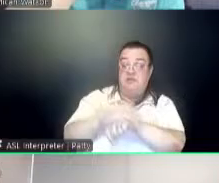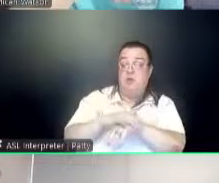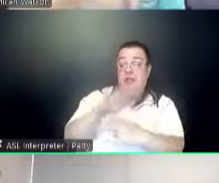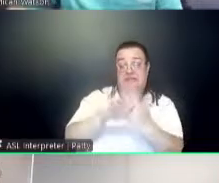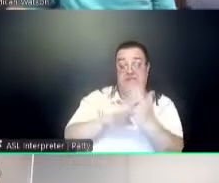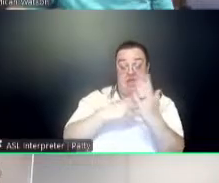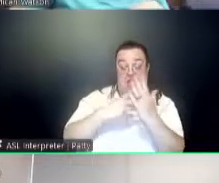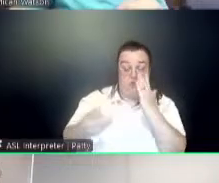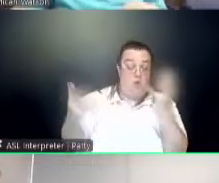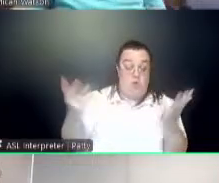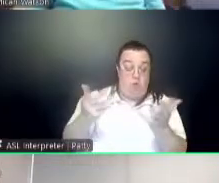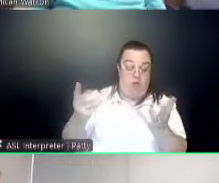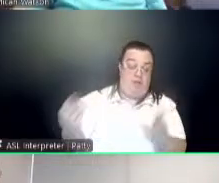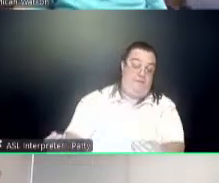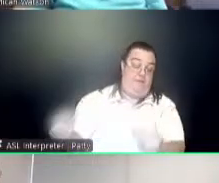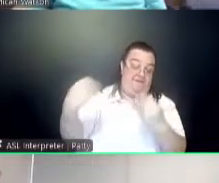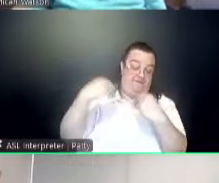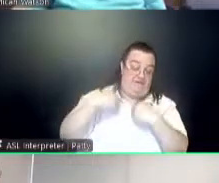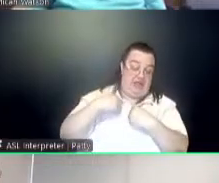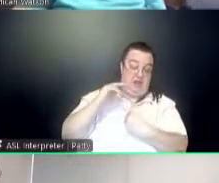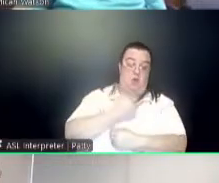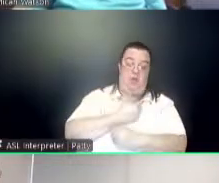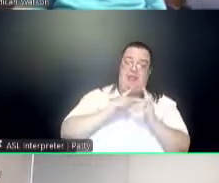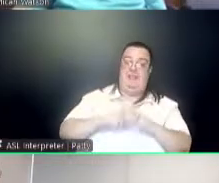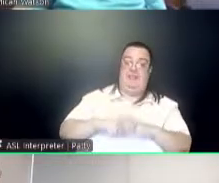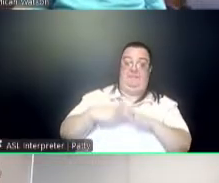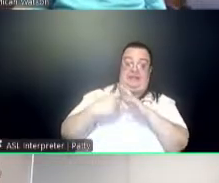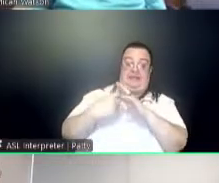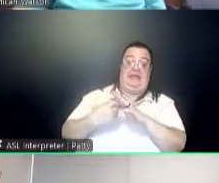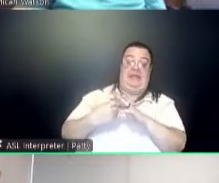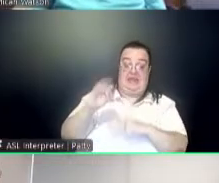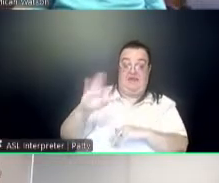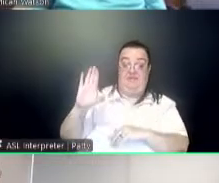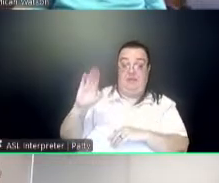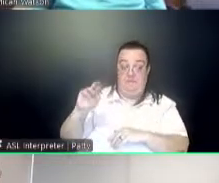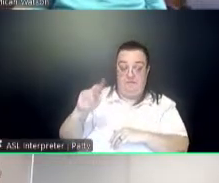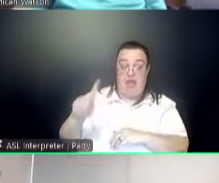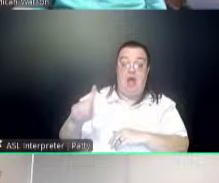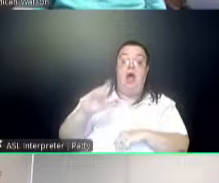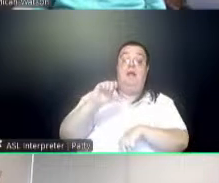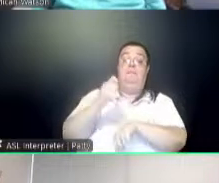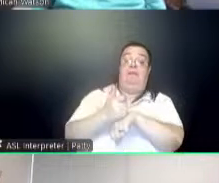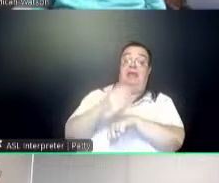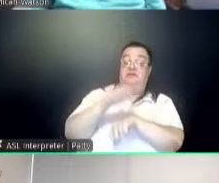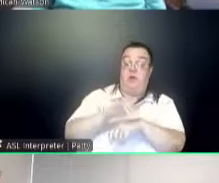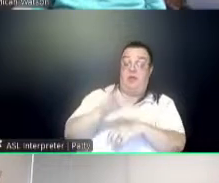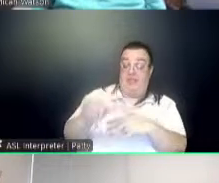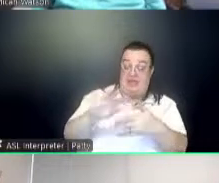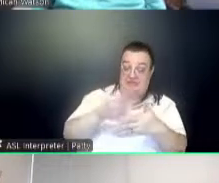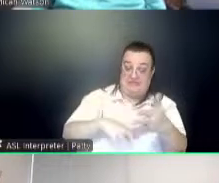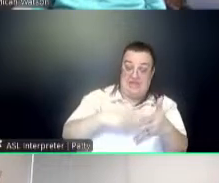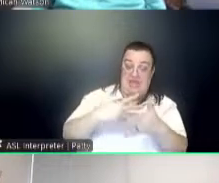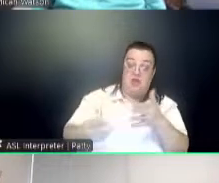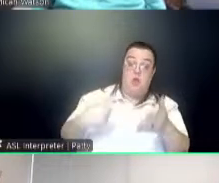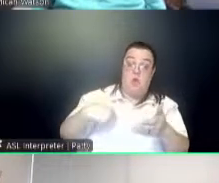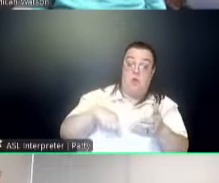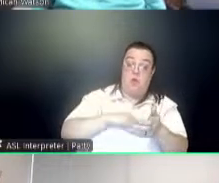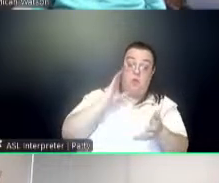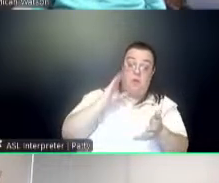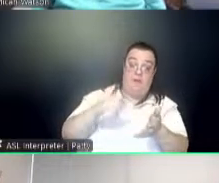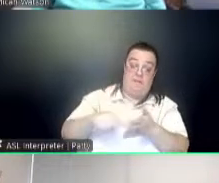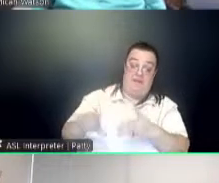was provided to us at the beginning of the bond. Based on that schedule, we're going to be paying